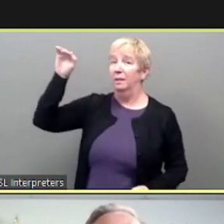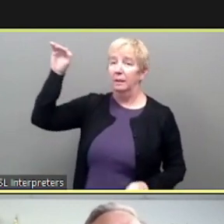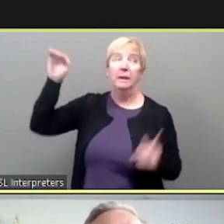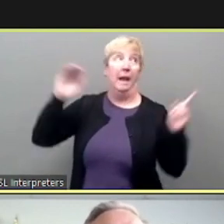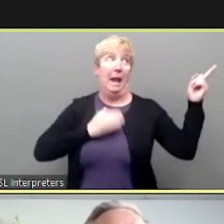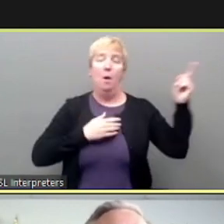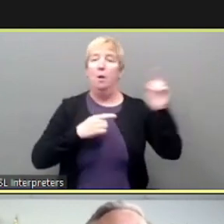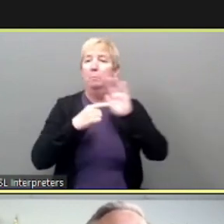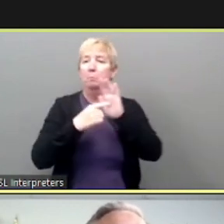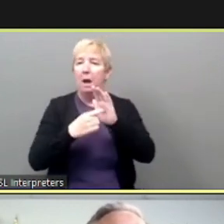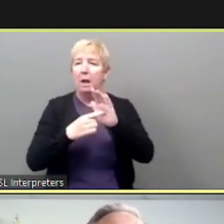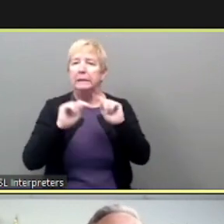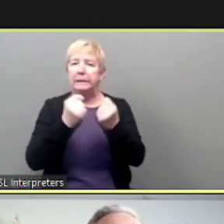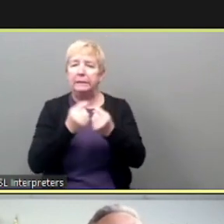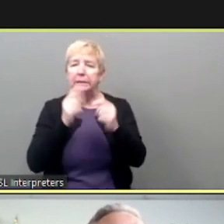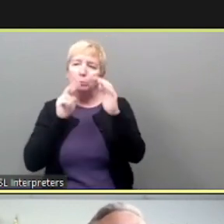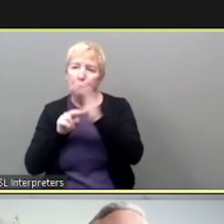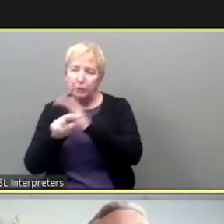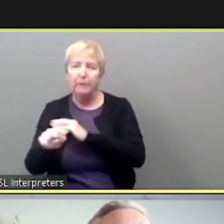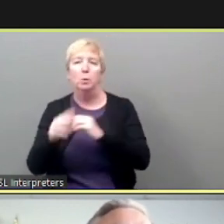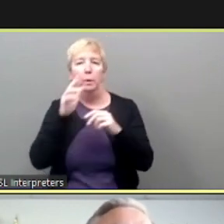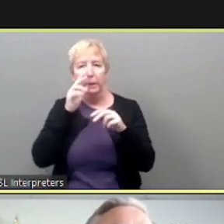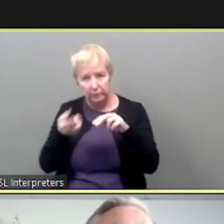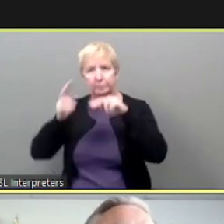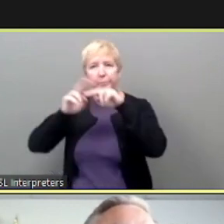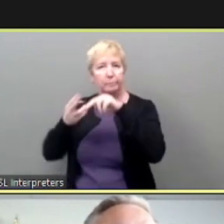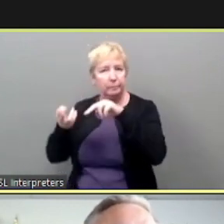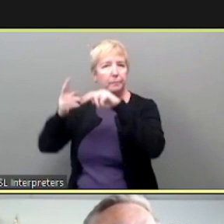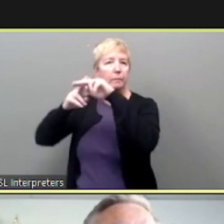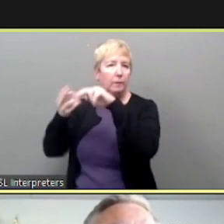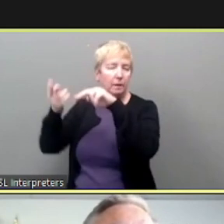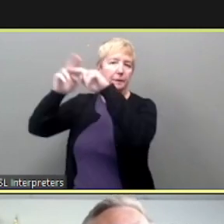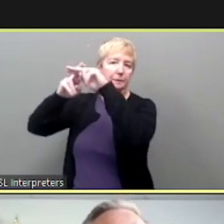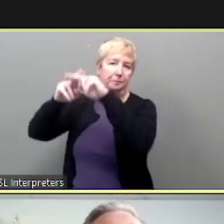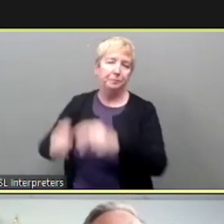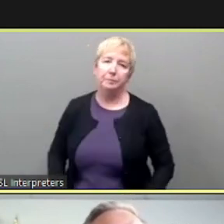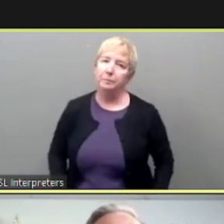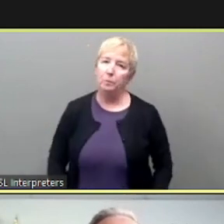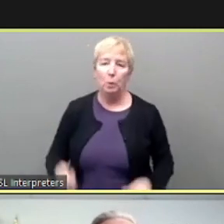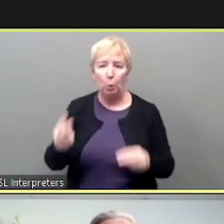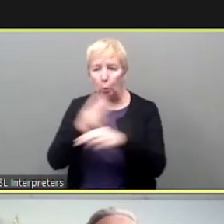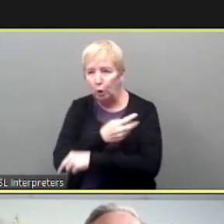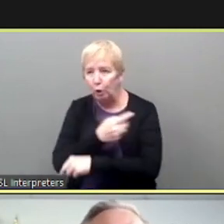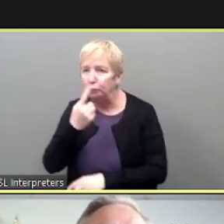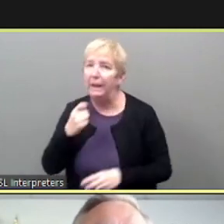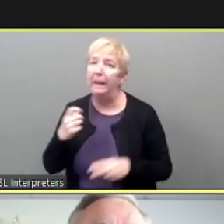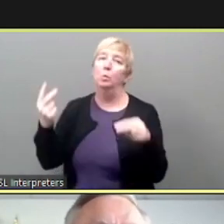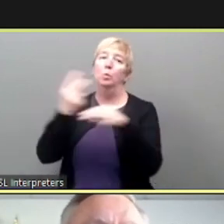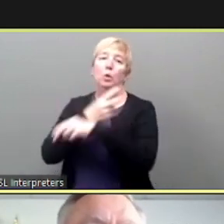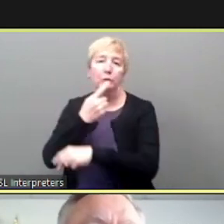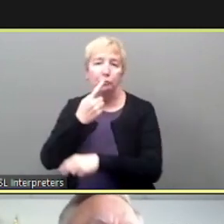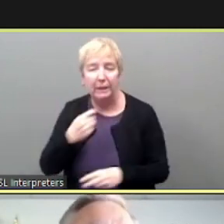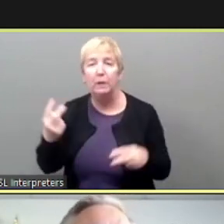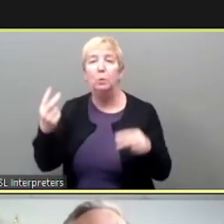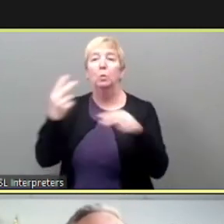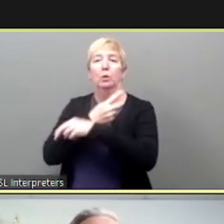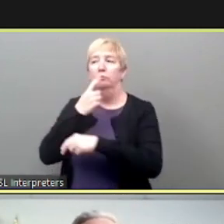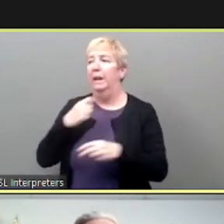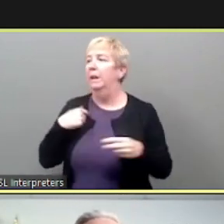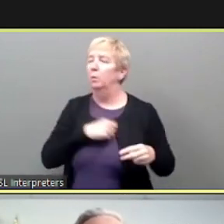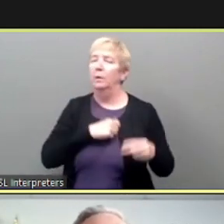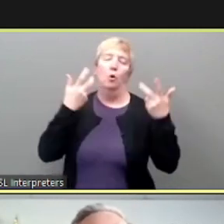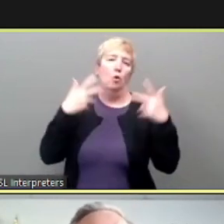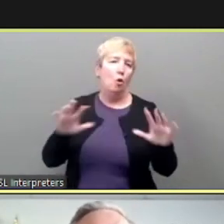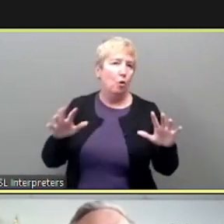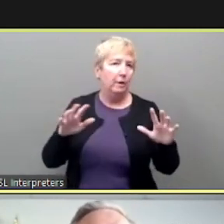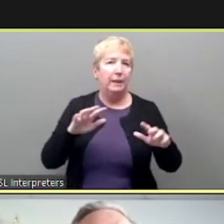in hospitalizations. We're moving more and more into the red. We've already declared crisis standards of care,